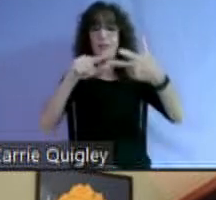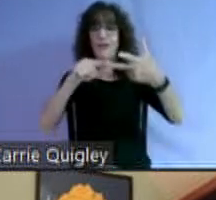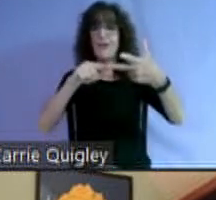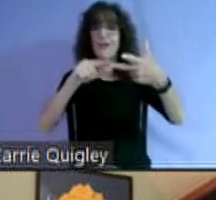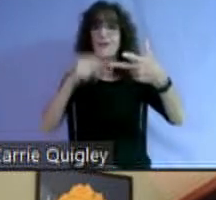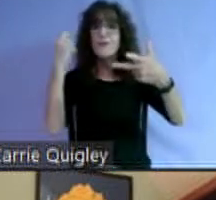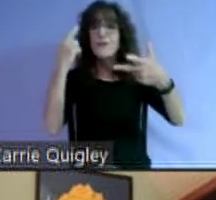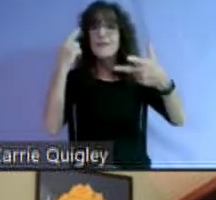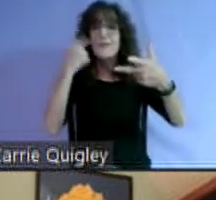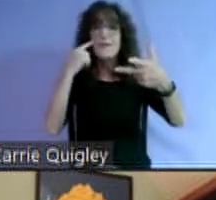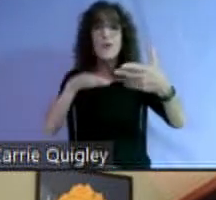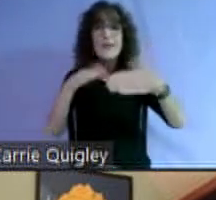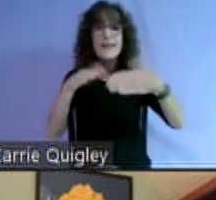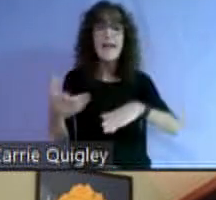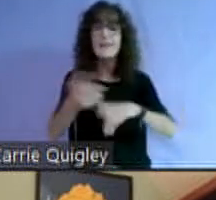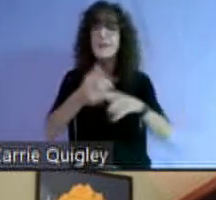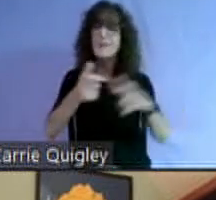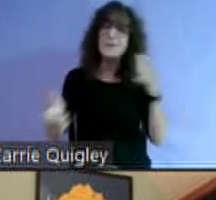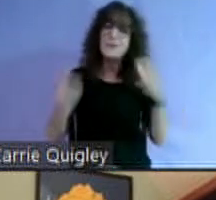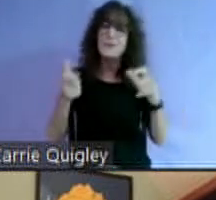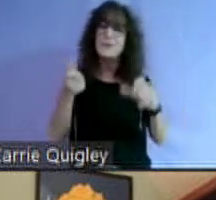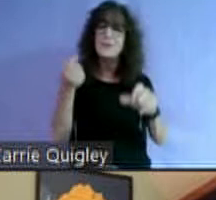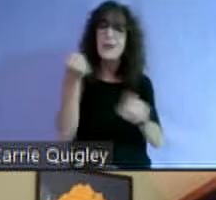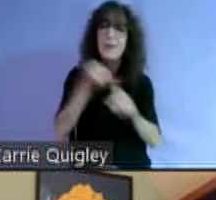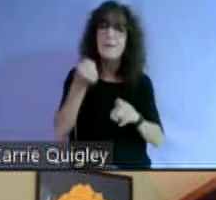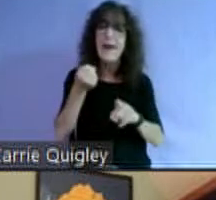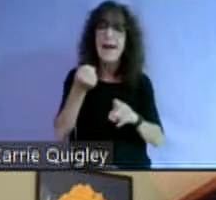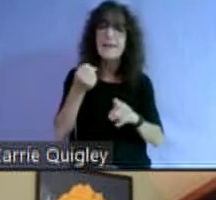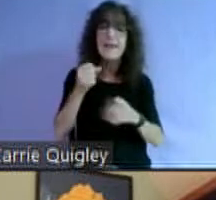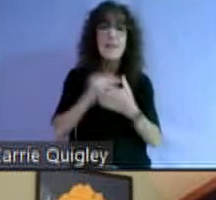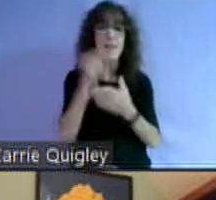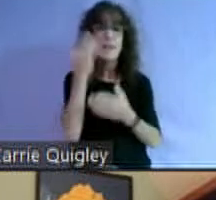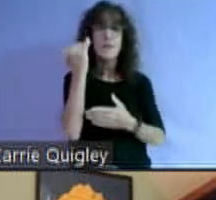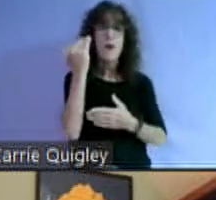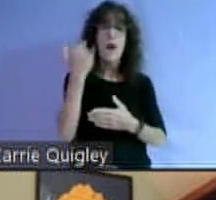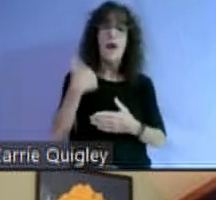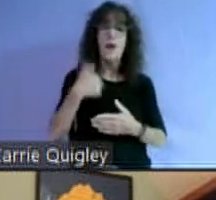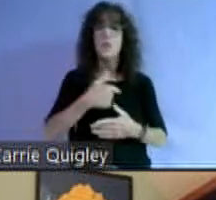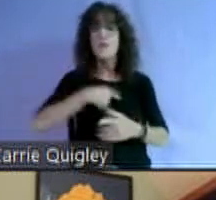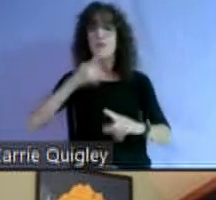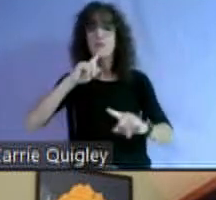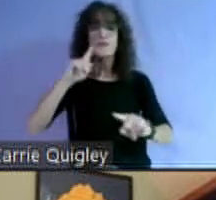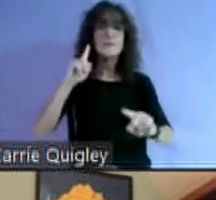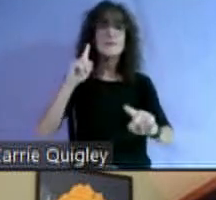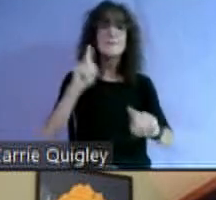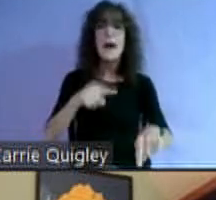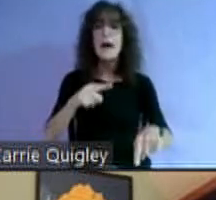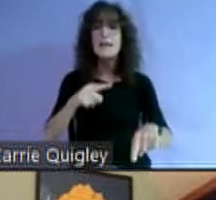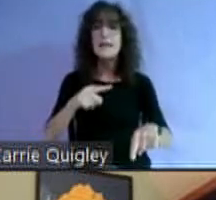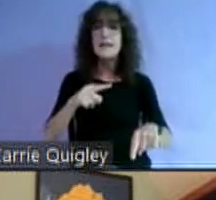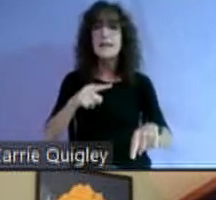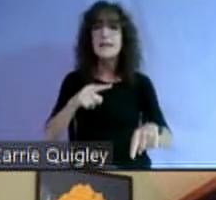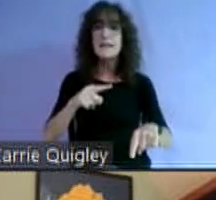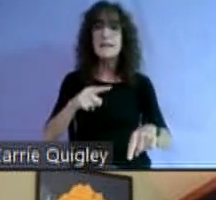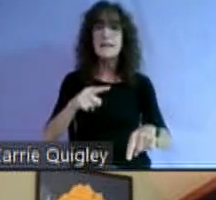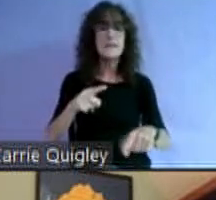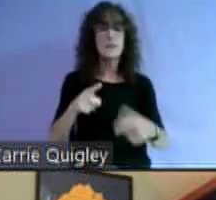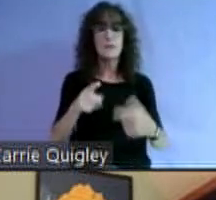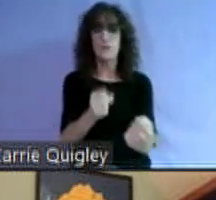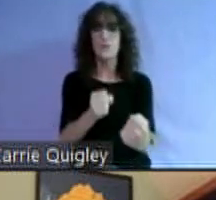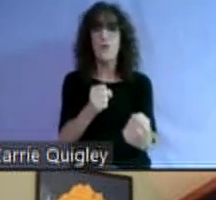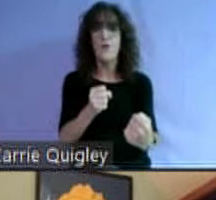so it's had a massive impact. And this is part of why we have reacted to this pandemic so